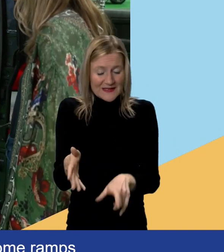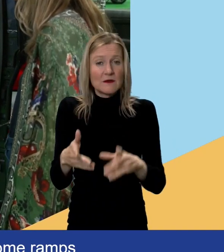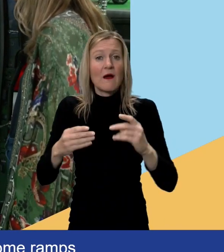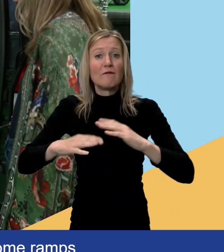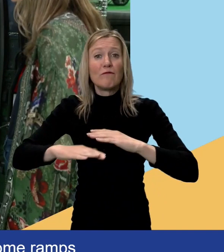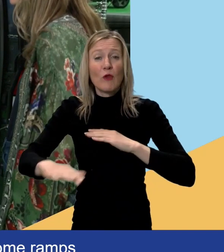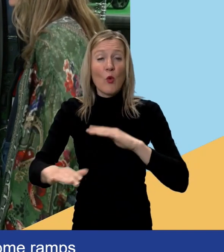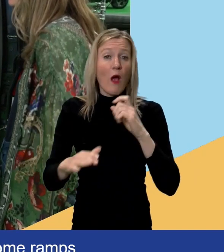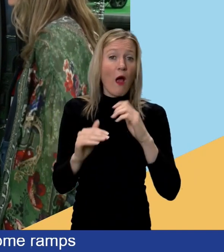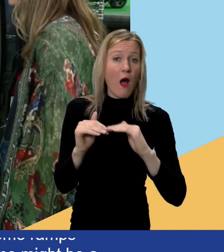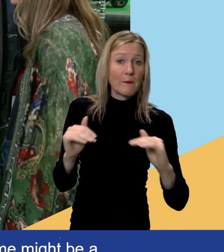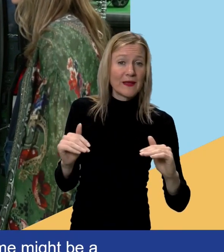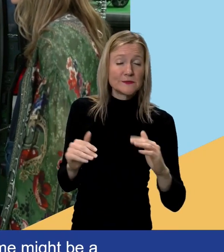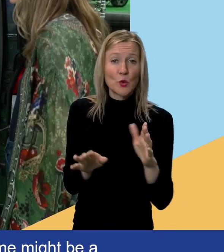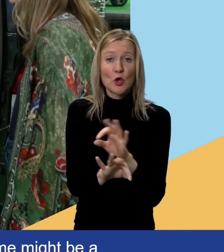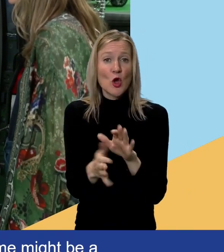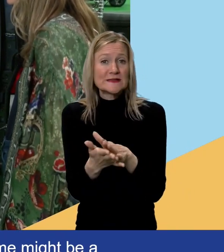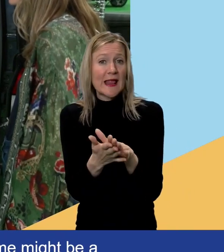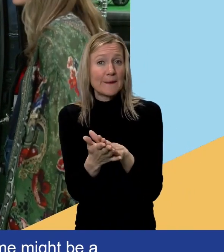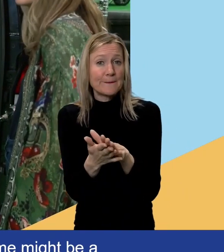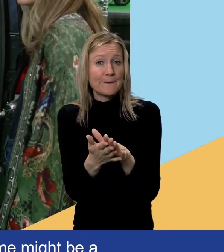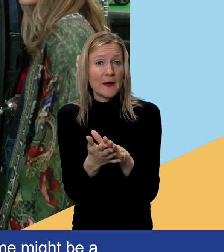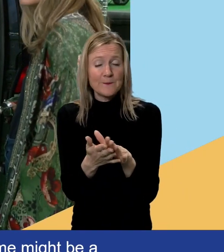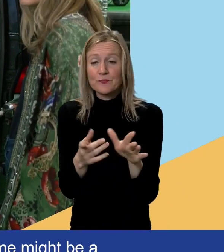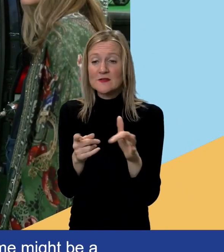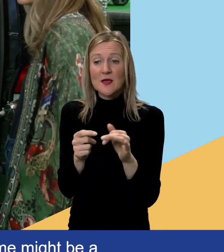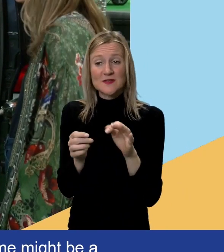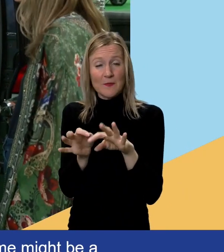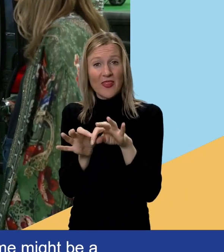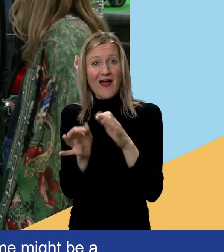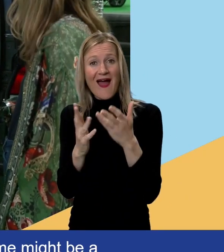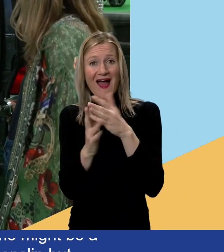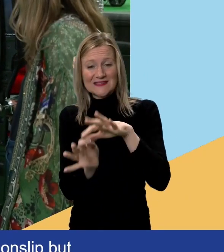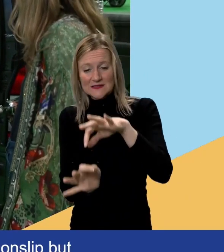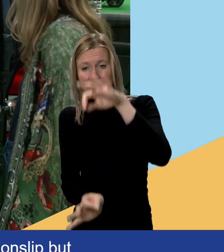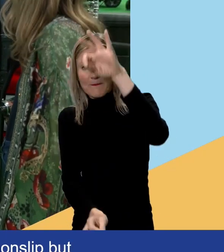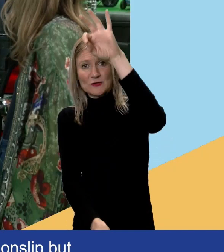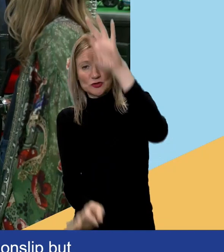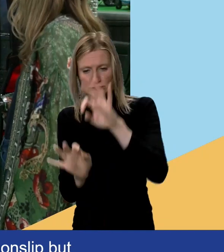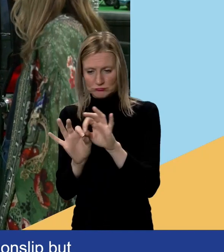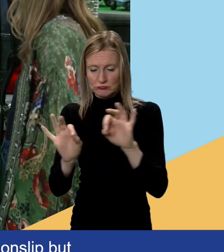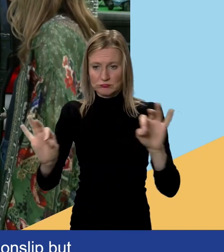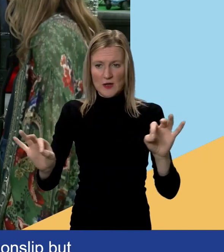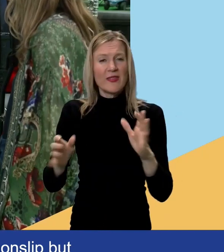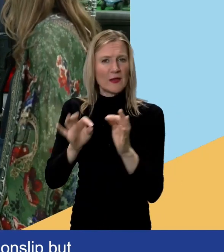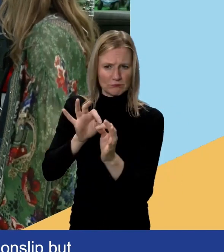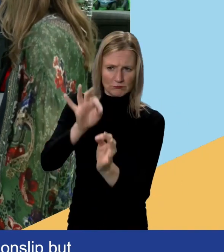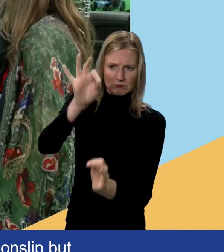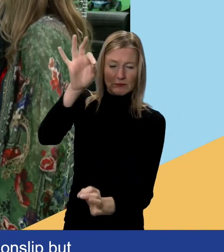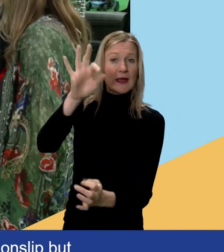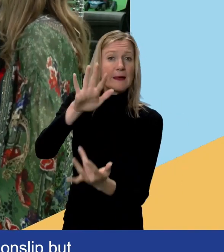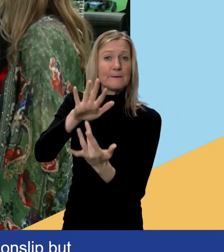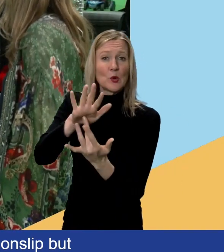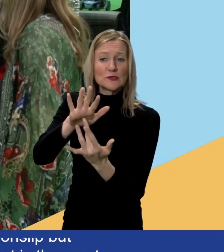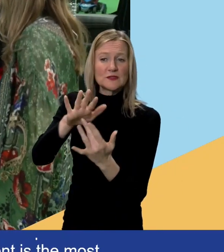some non-slip. But you'll also find differences in the access dimensions. This measurement here is one of the most important. For making sure that you can go in without